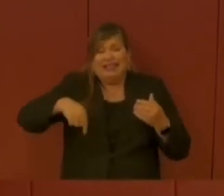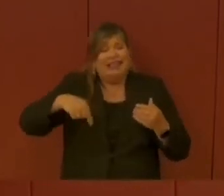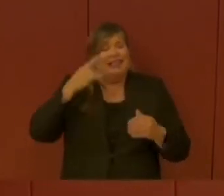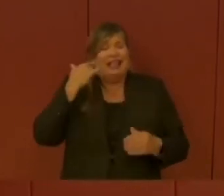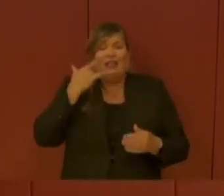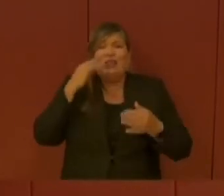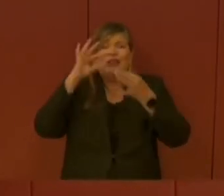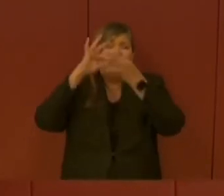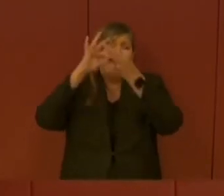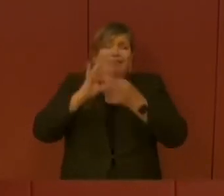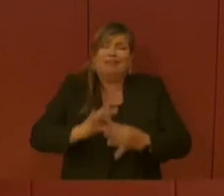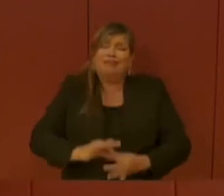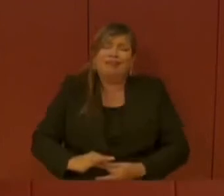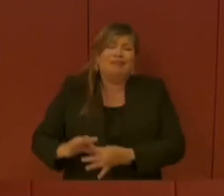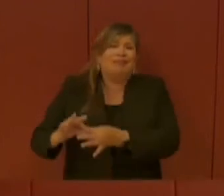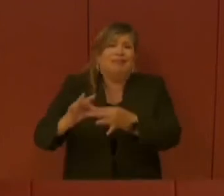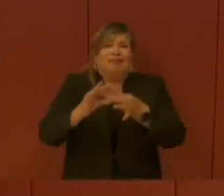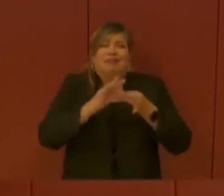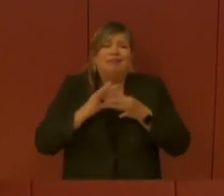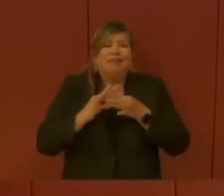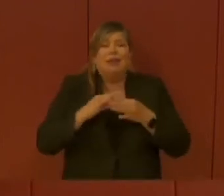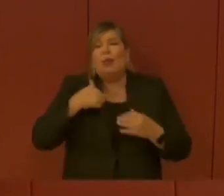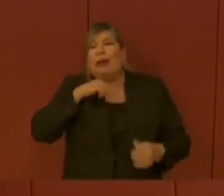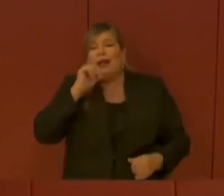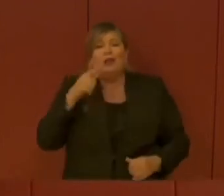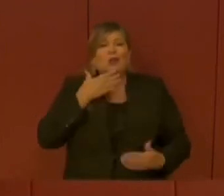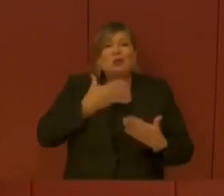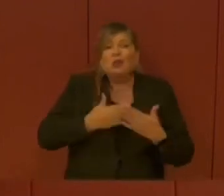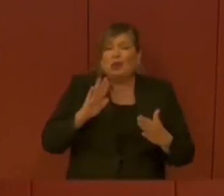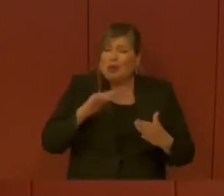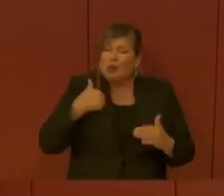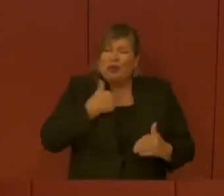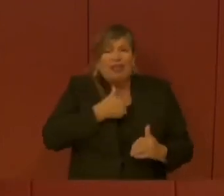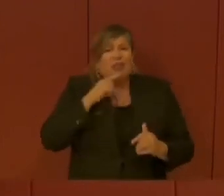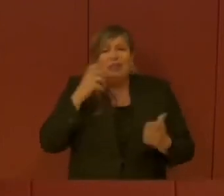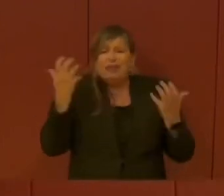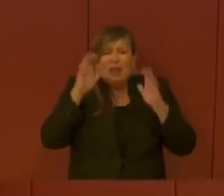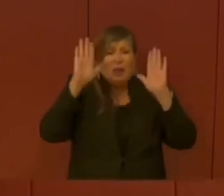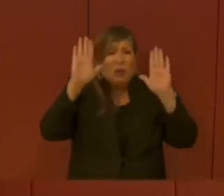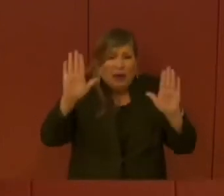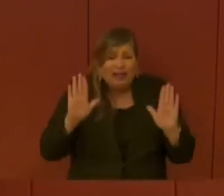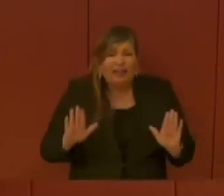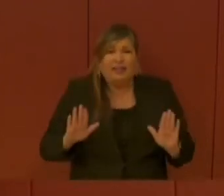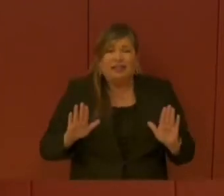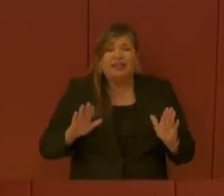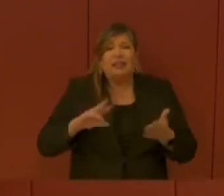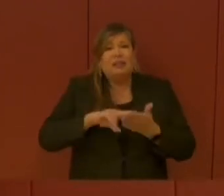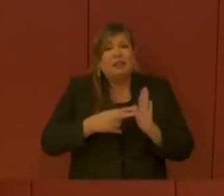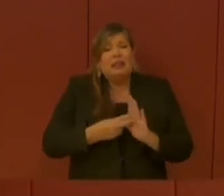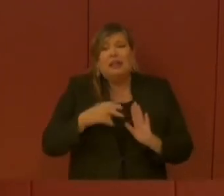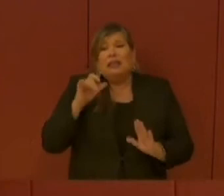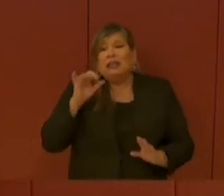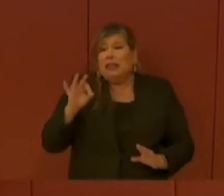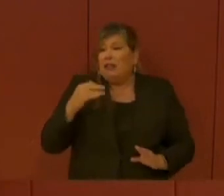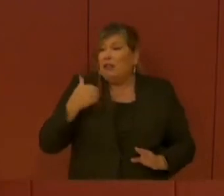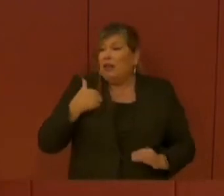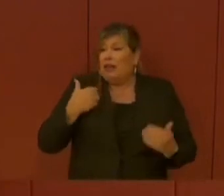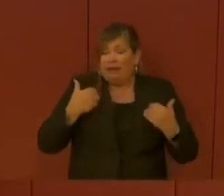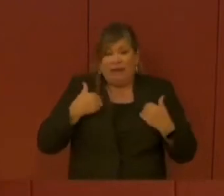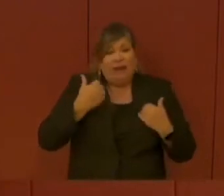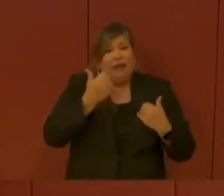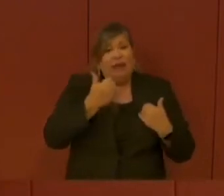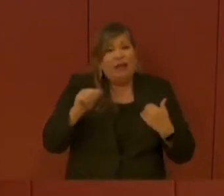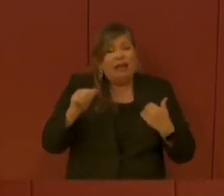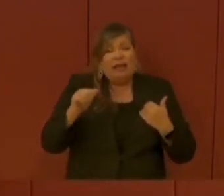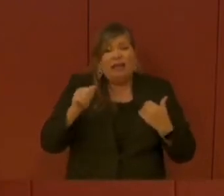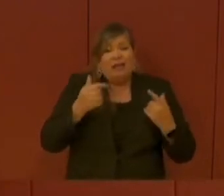It's what makes California not good, it makes us great. And if there's any pre-existing condition, it's the fact that we haven't lived up